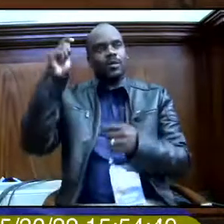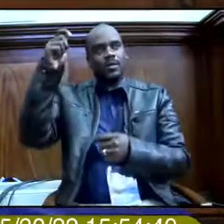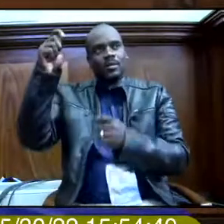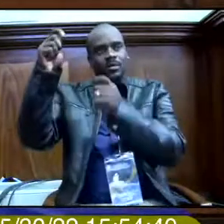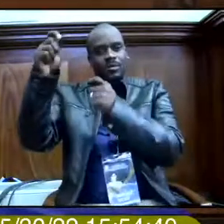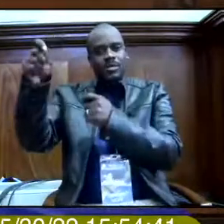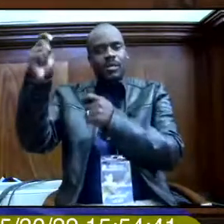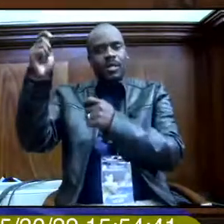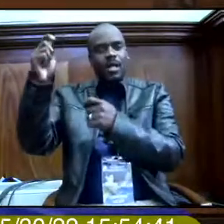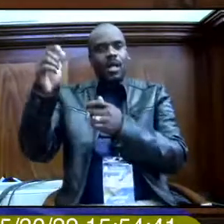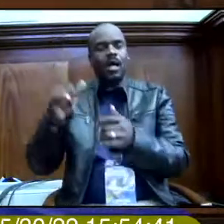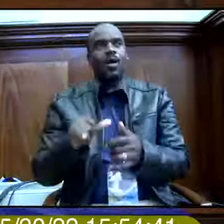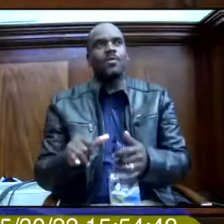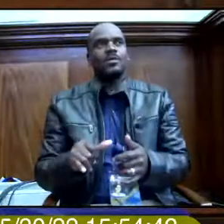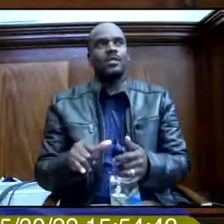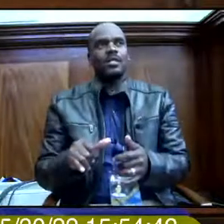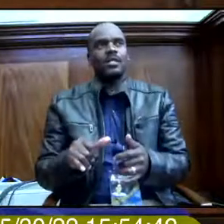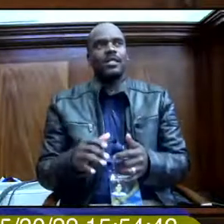is quite important